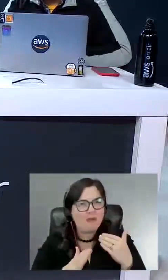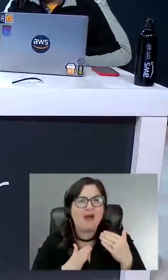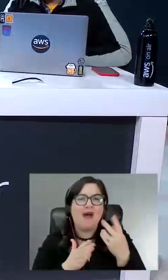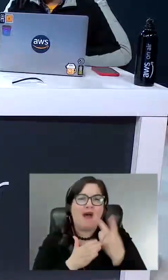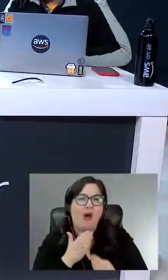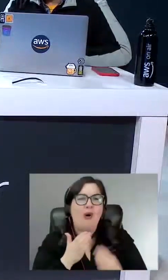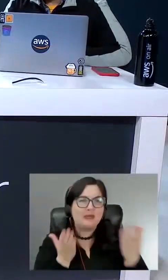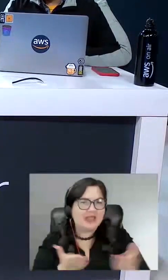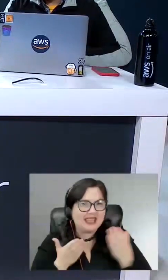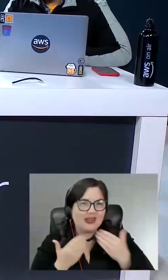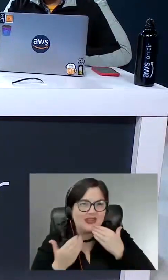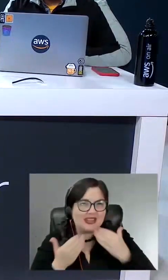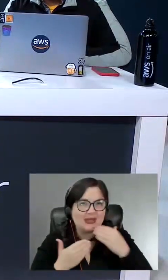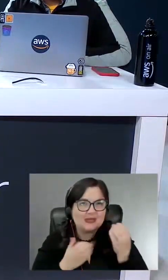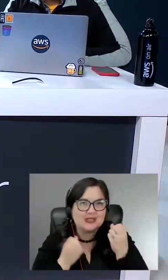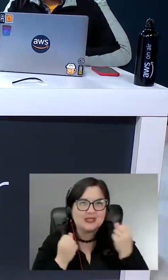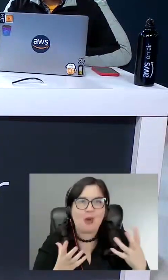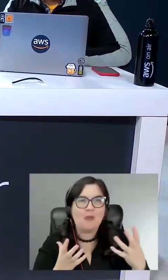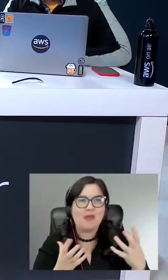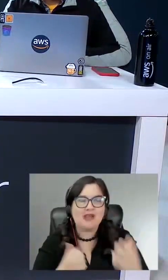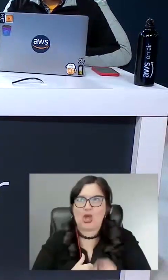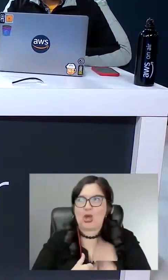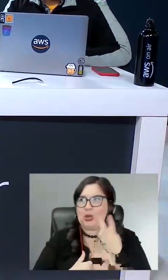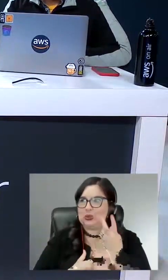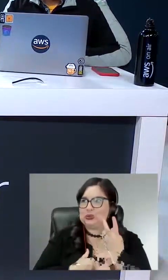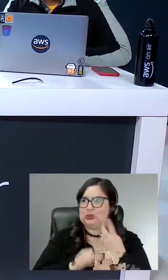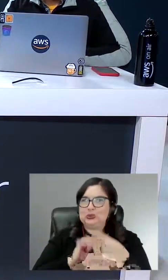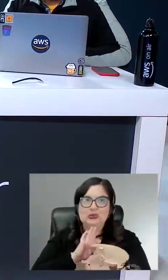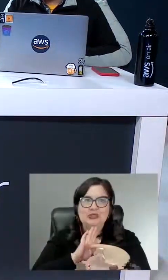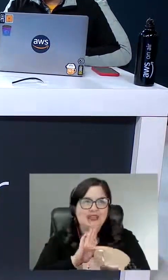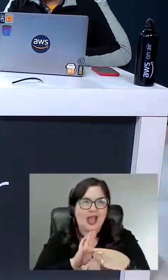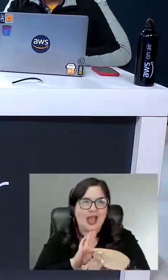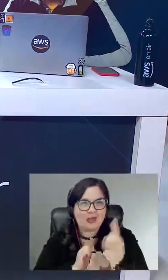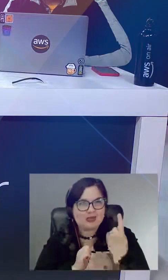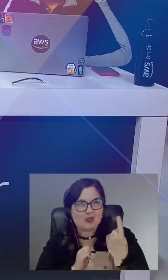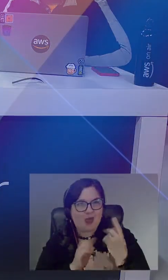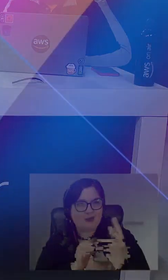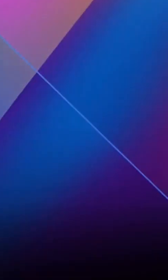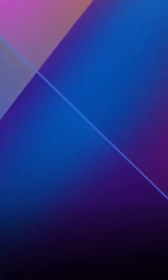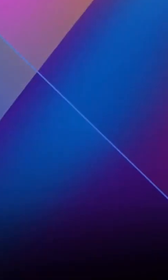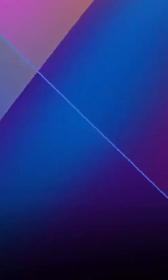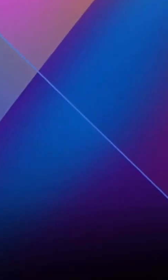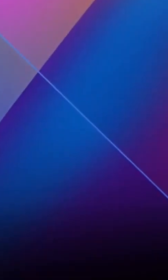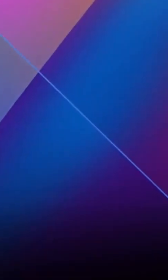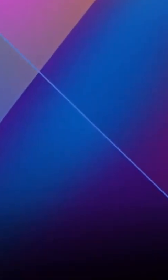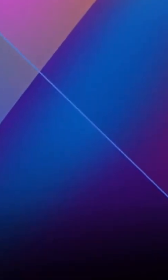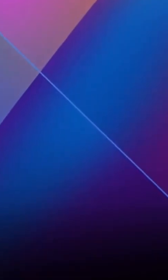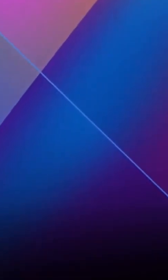that's time for us to Two demos in one session. Yeehaw. Thanks a lot for joining us. Thank you, guys. All right.